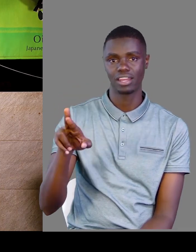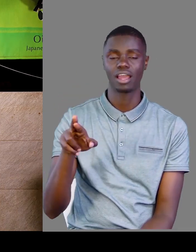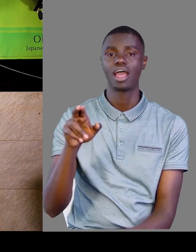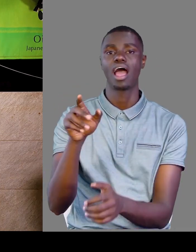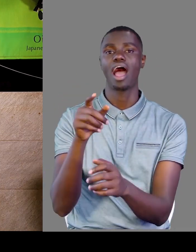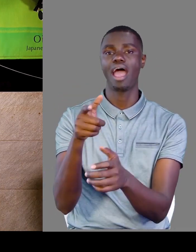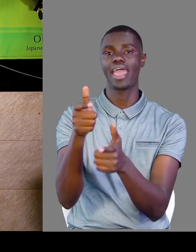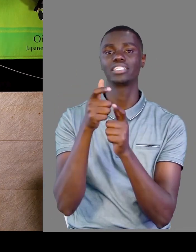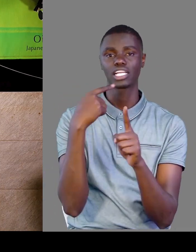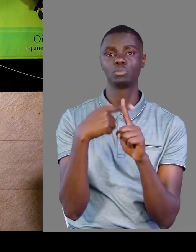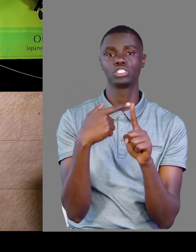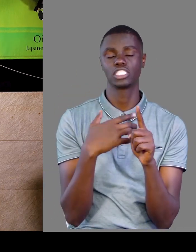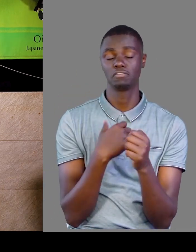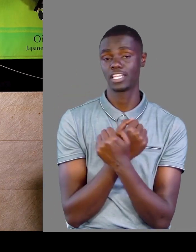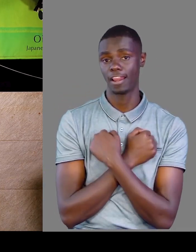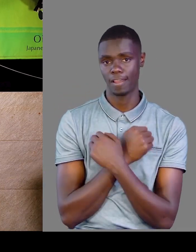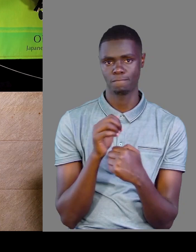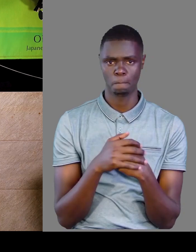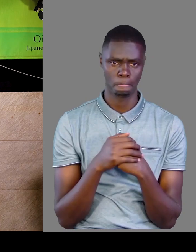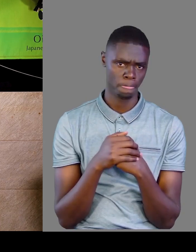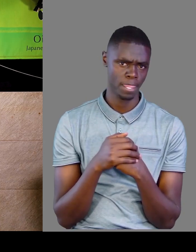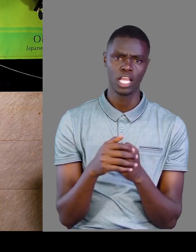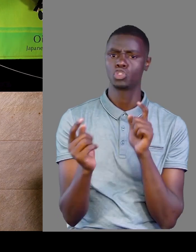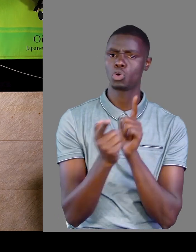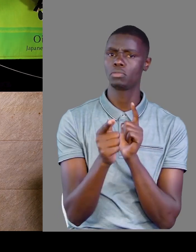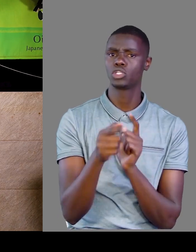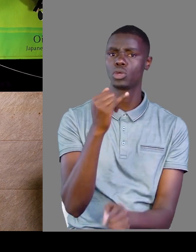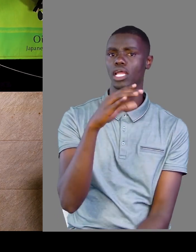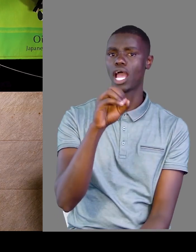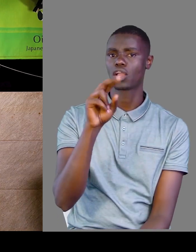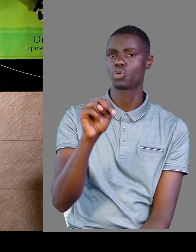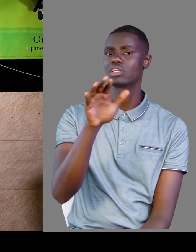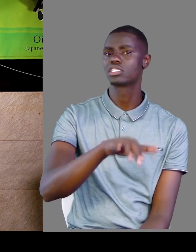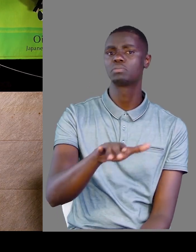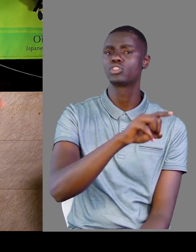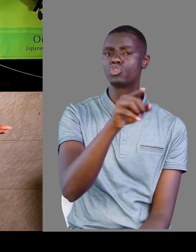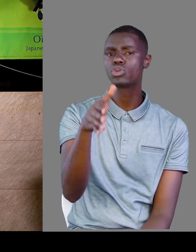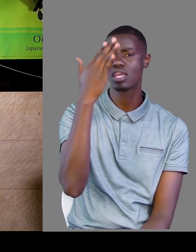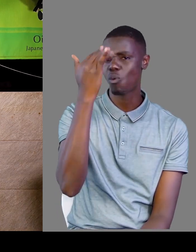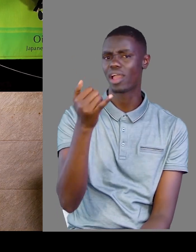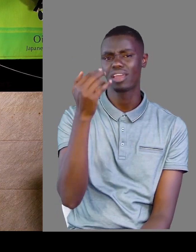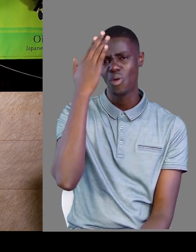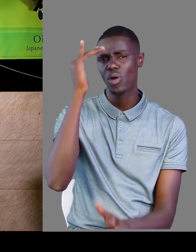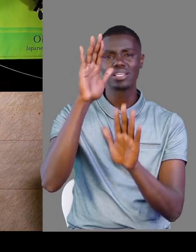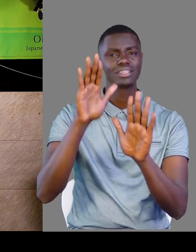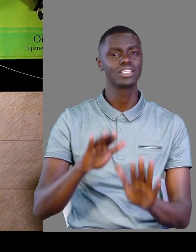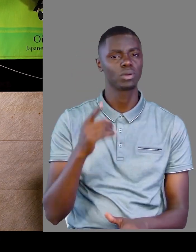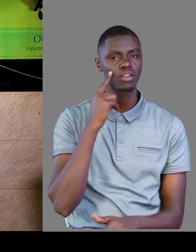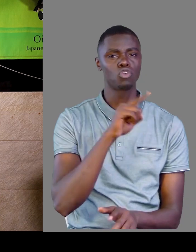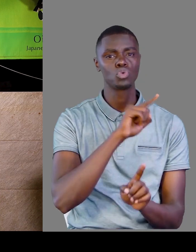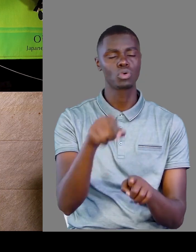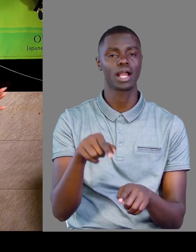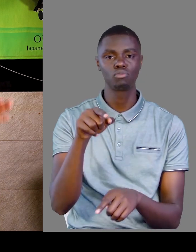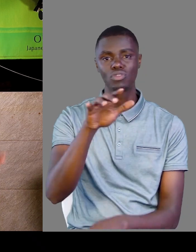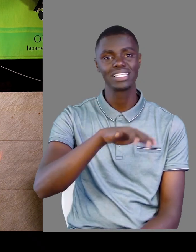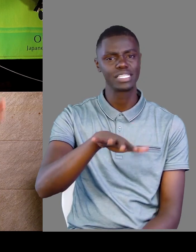Kabisa. Thank you so much. And me meeting you here at the Iconic Space, Why are you here? Why was it important for you to make time